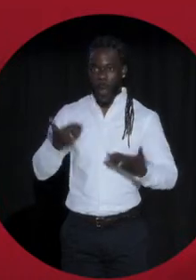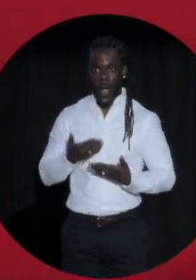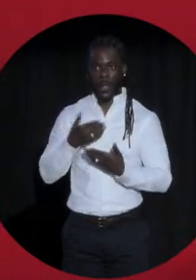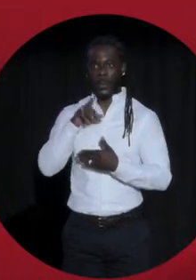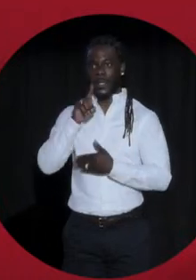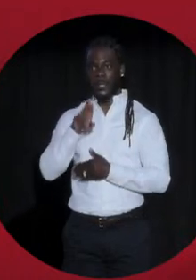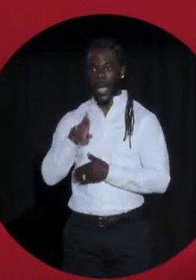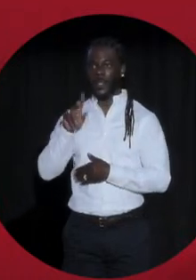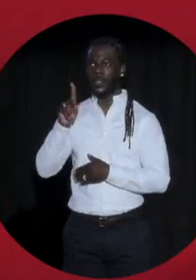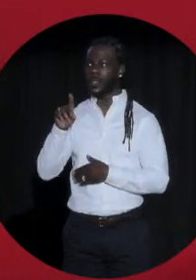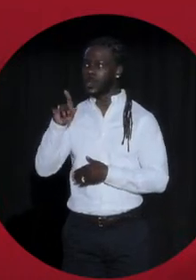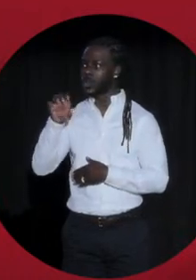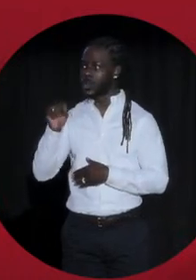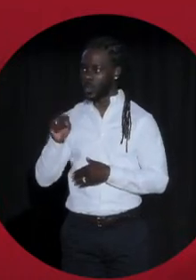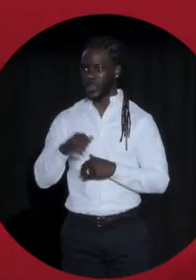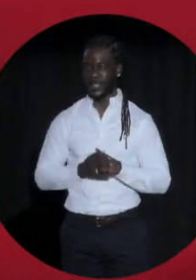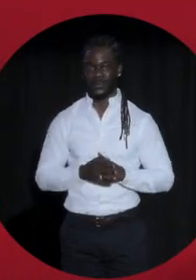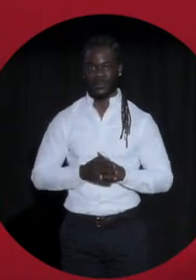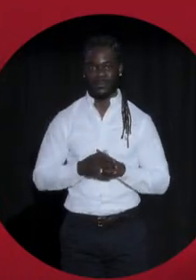Dr. Dukes.